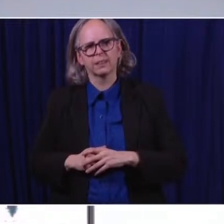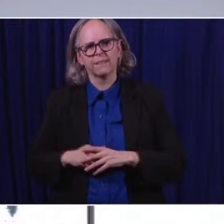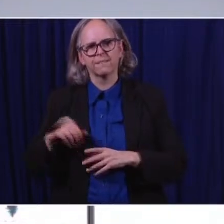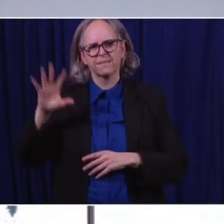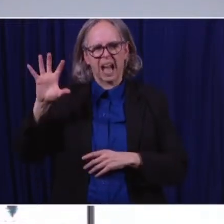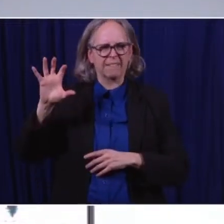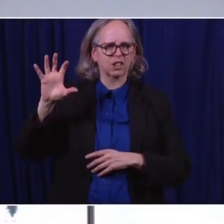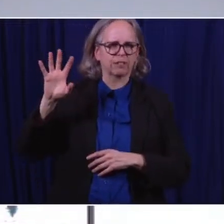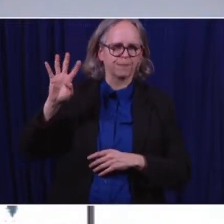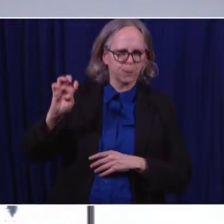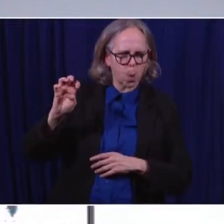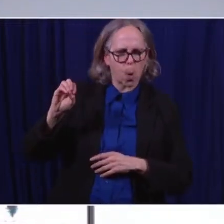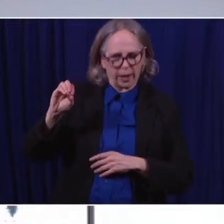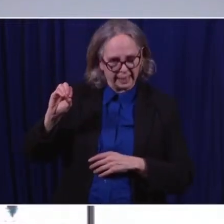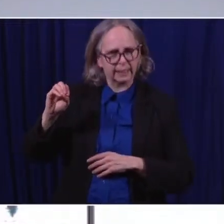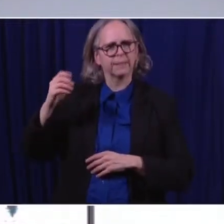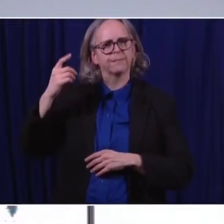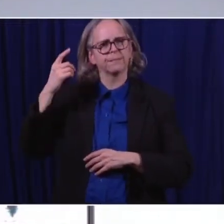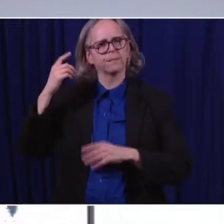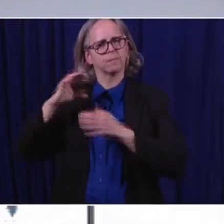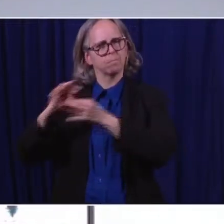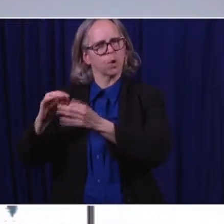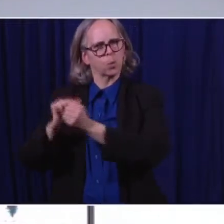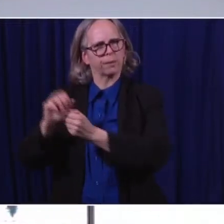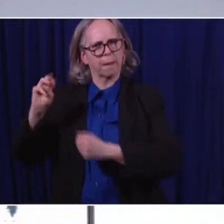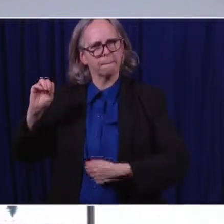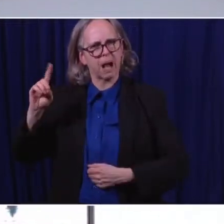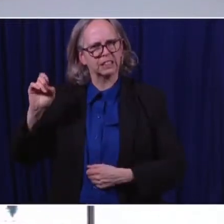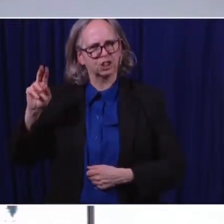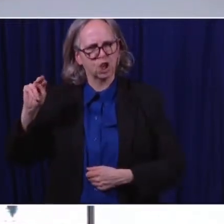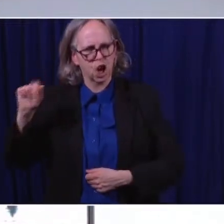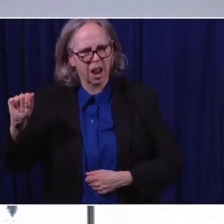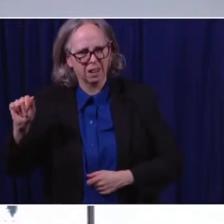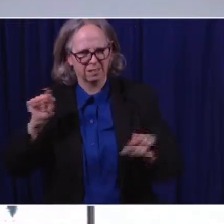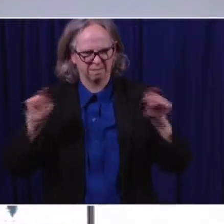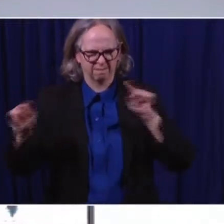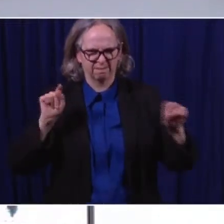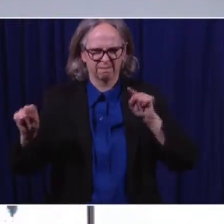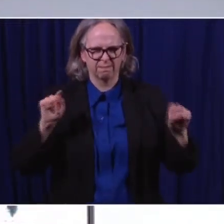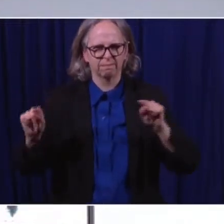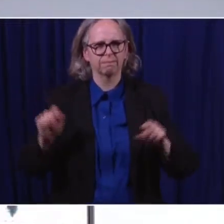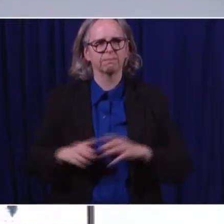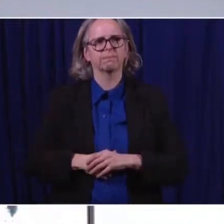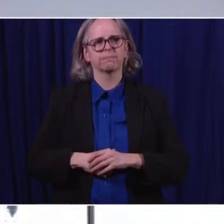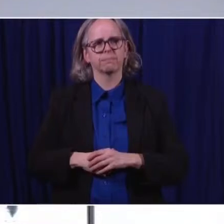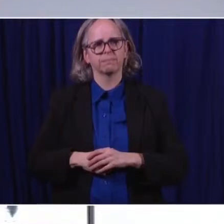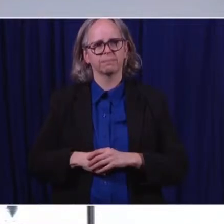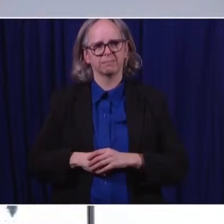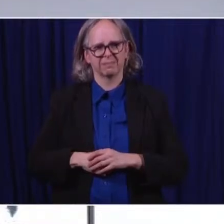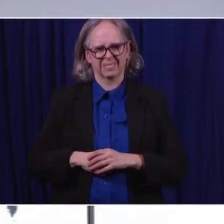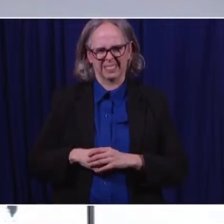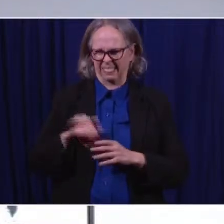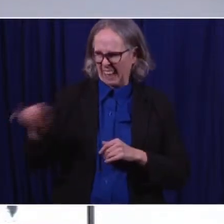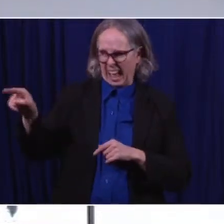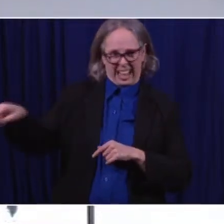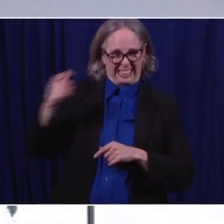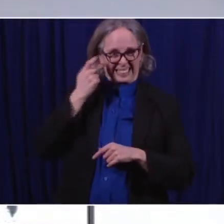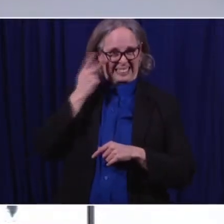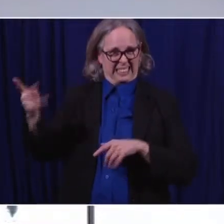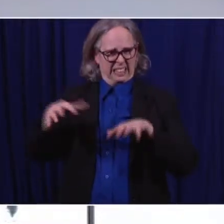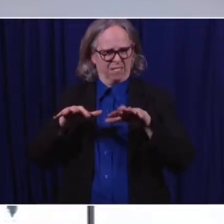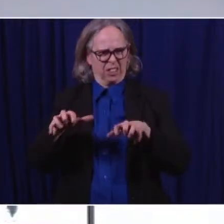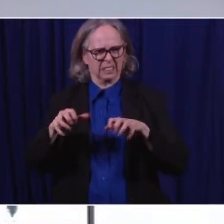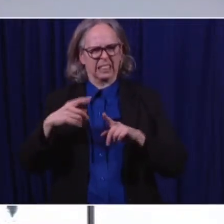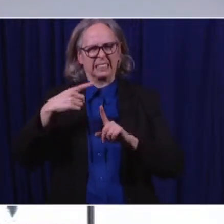540 vials of Moderna, up to 5,400 doses. And this freezer right here is at